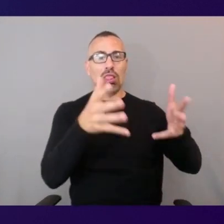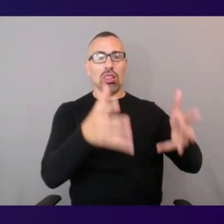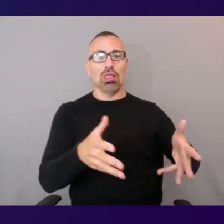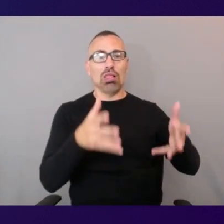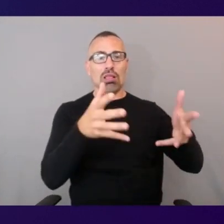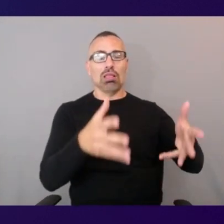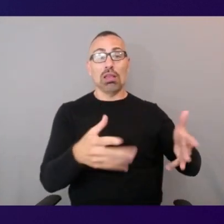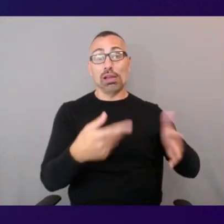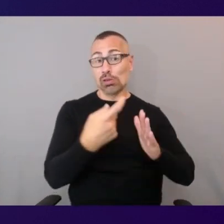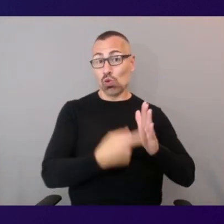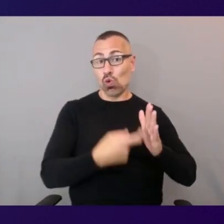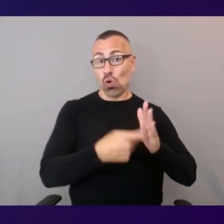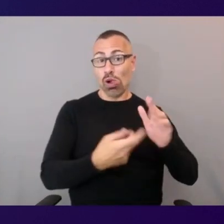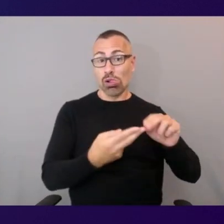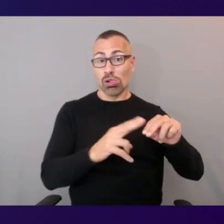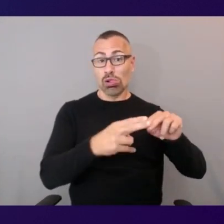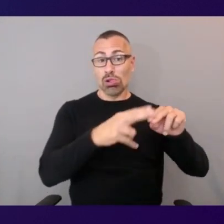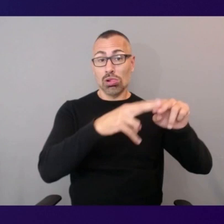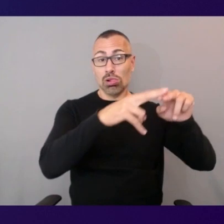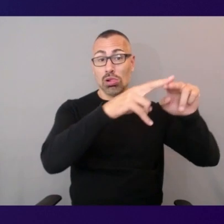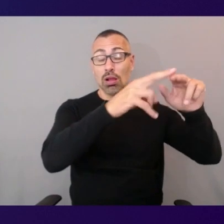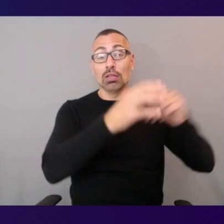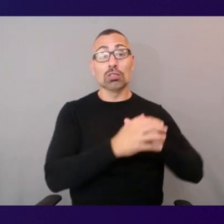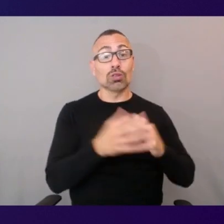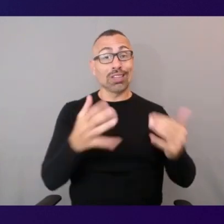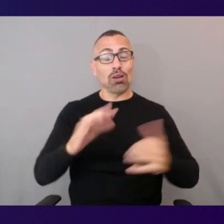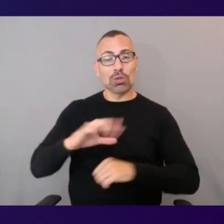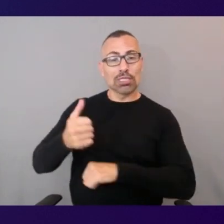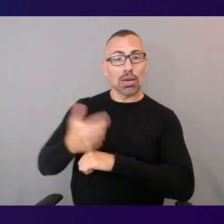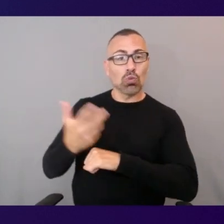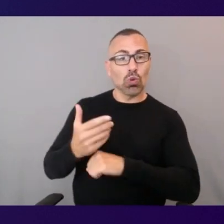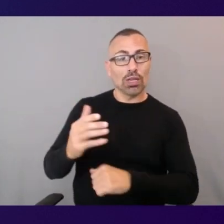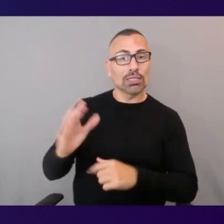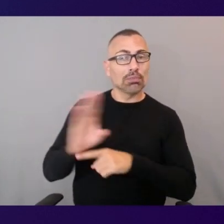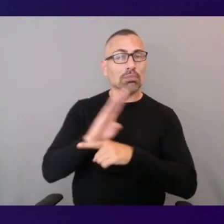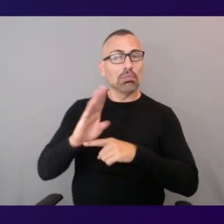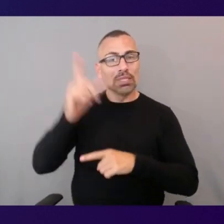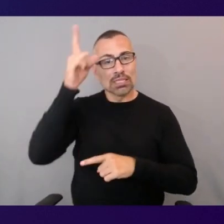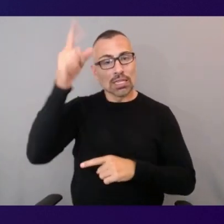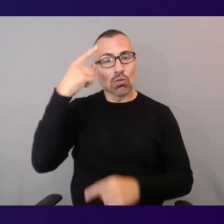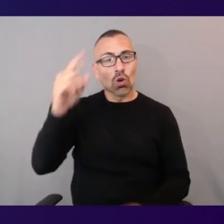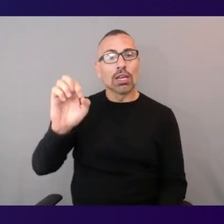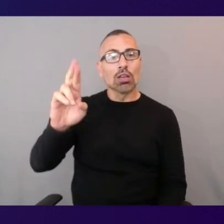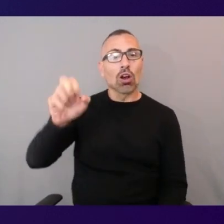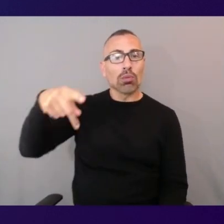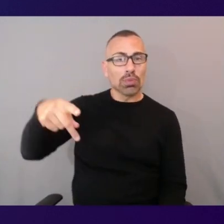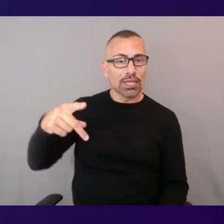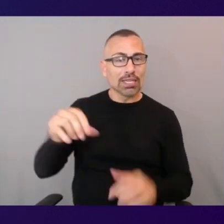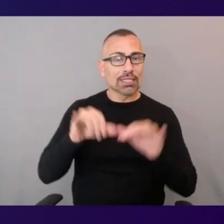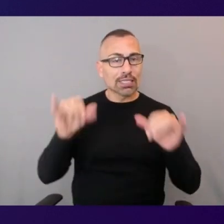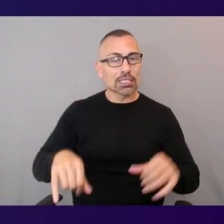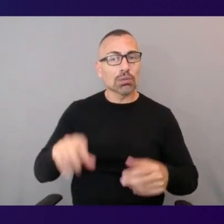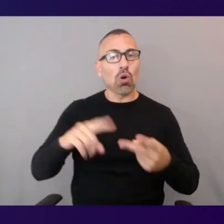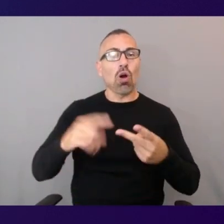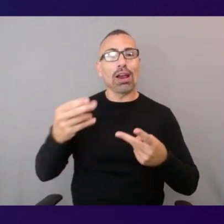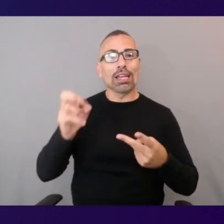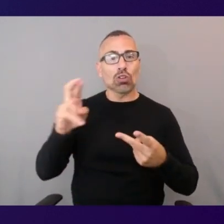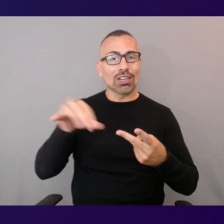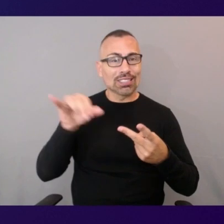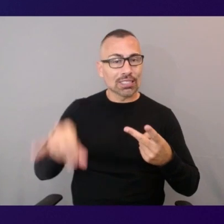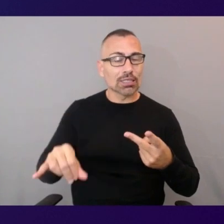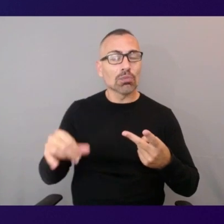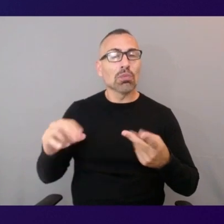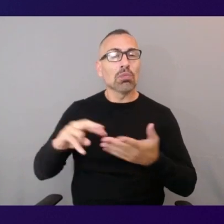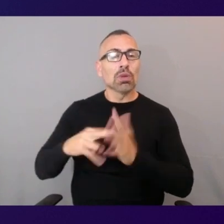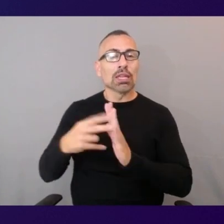let's go ahead and have some business logic behind a ERP system or HR systems to shut that machine down or